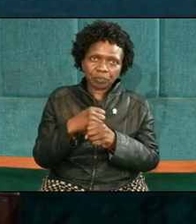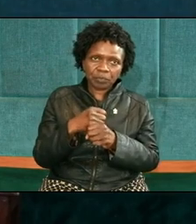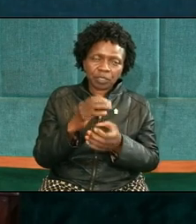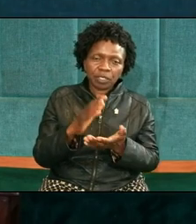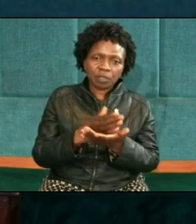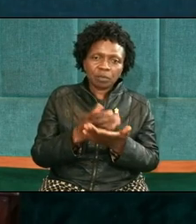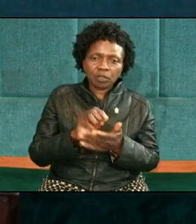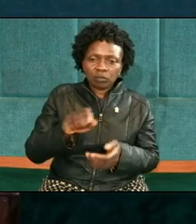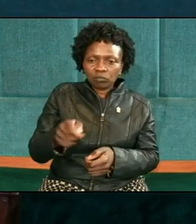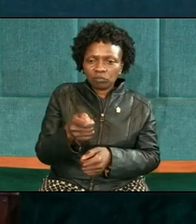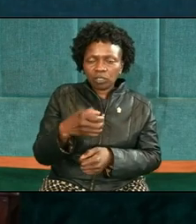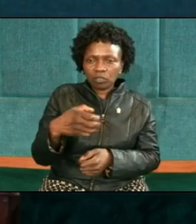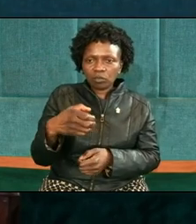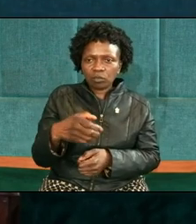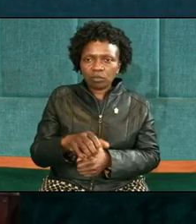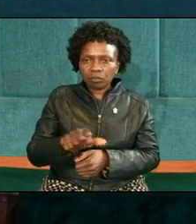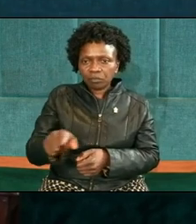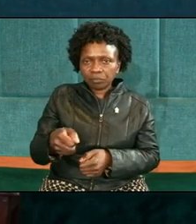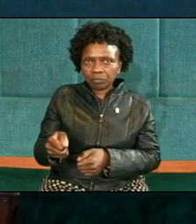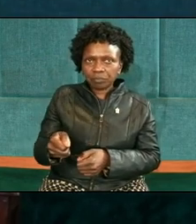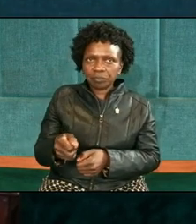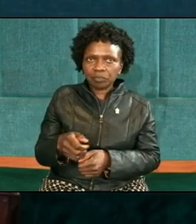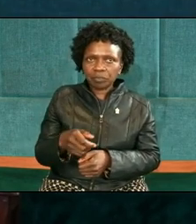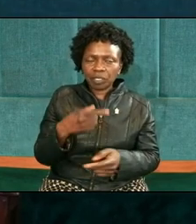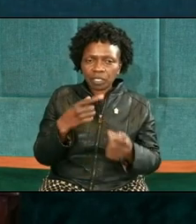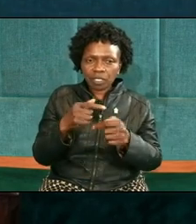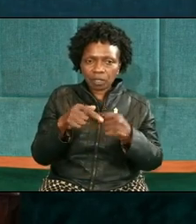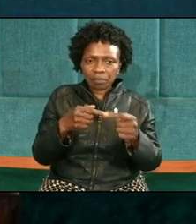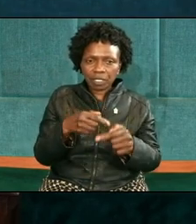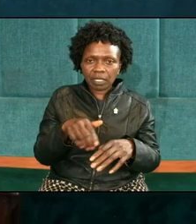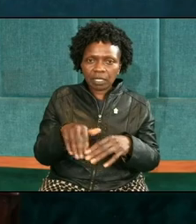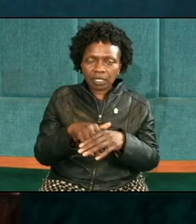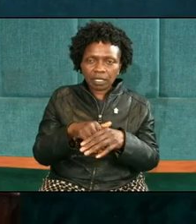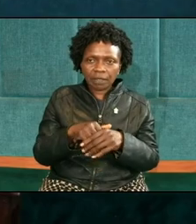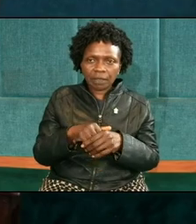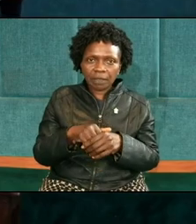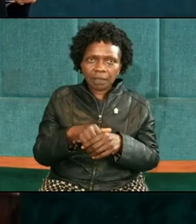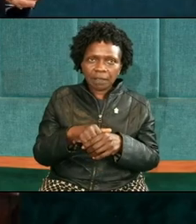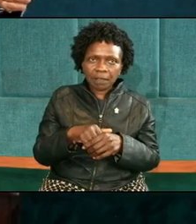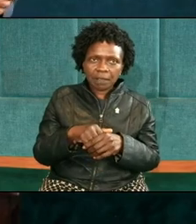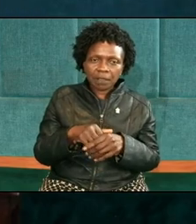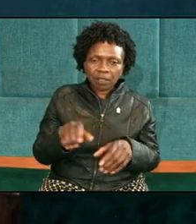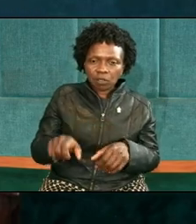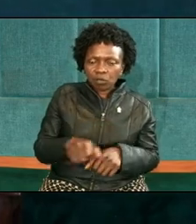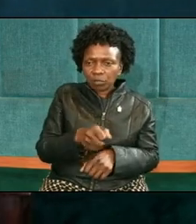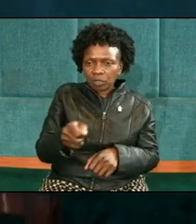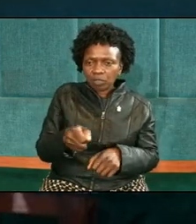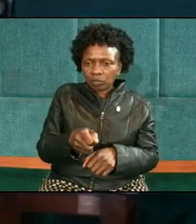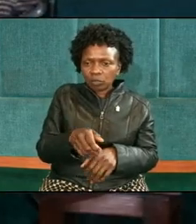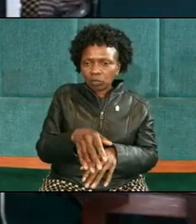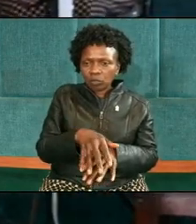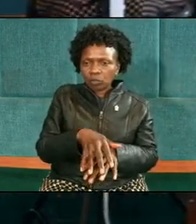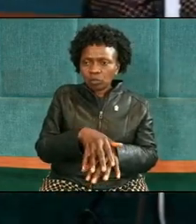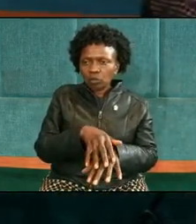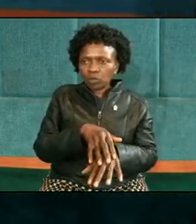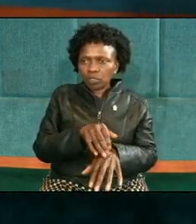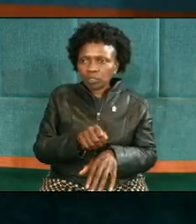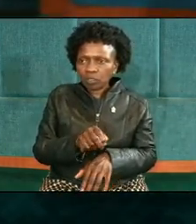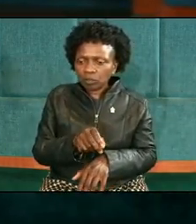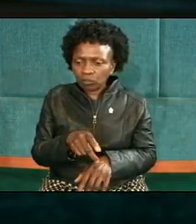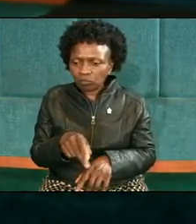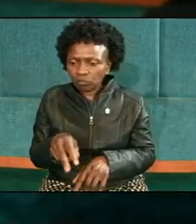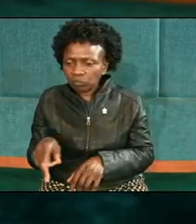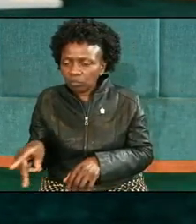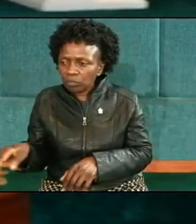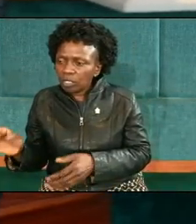Somebody knocked on the door. I said, come in. The person opened the door slowly, and she walked in